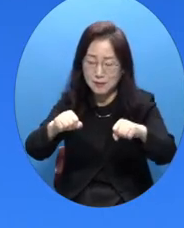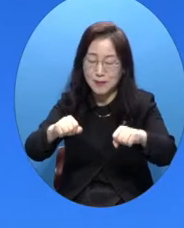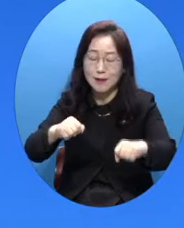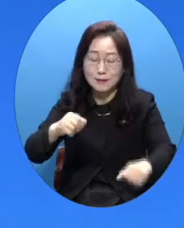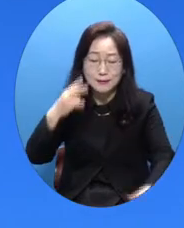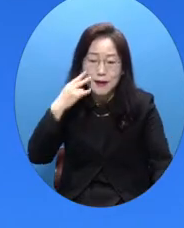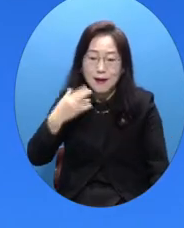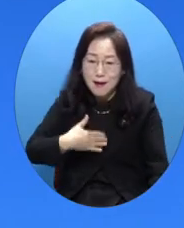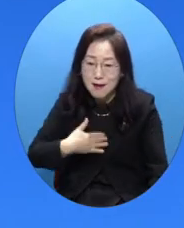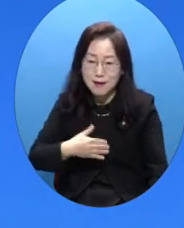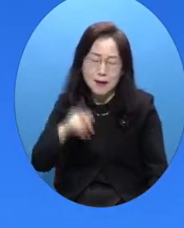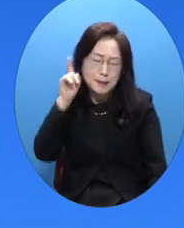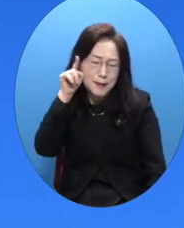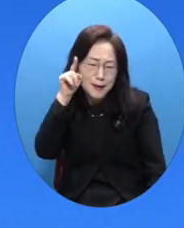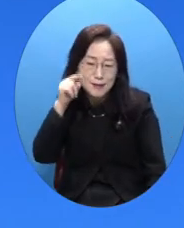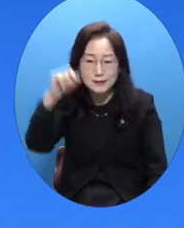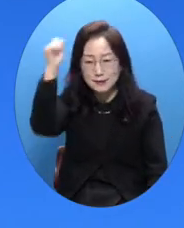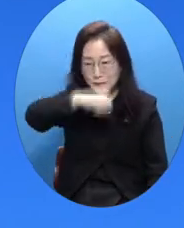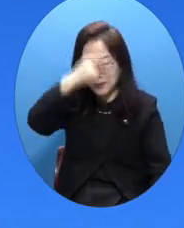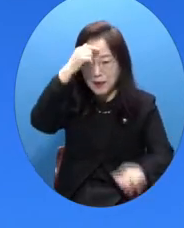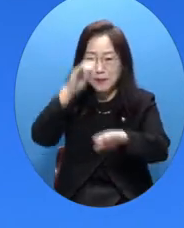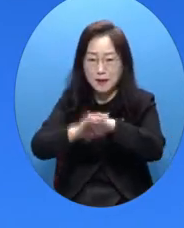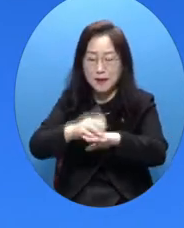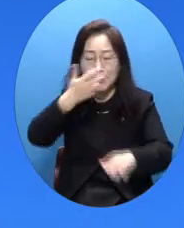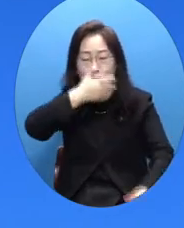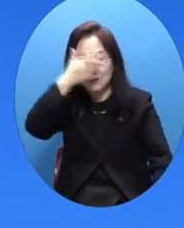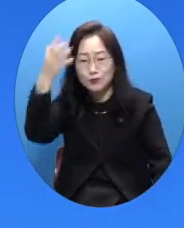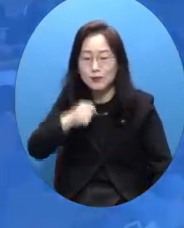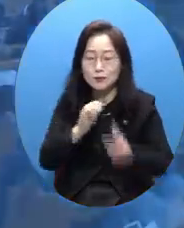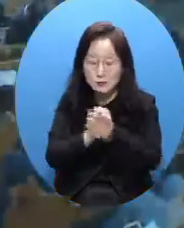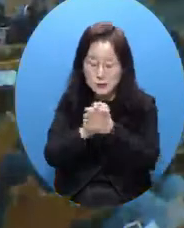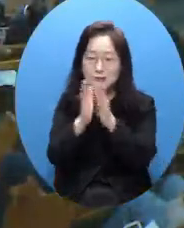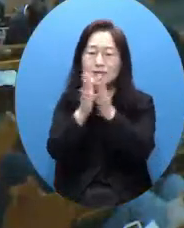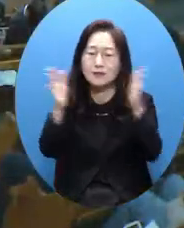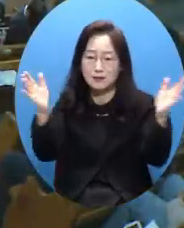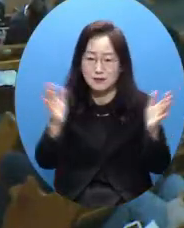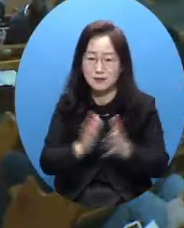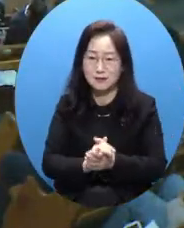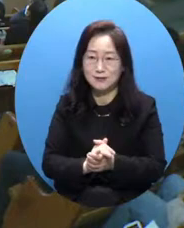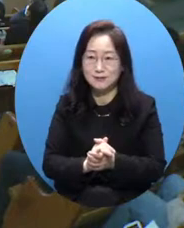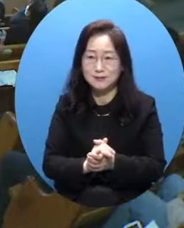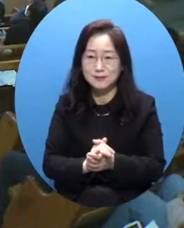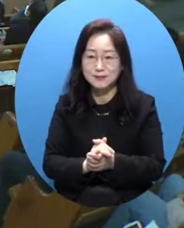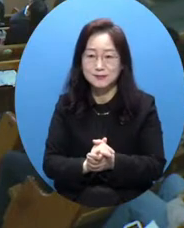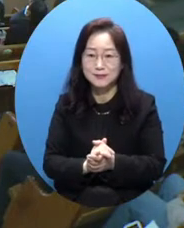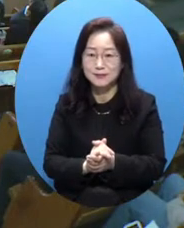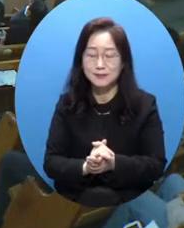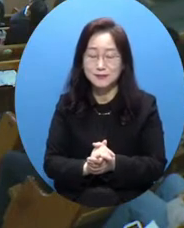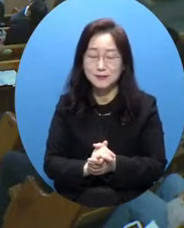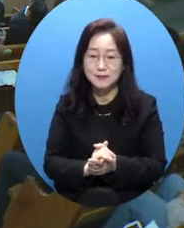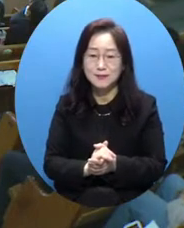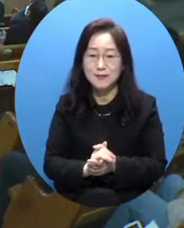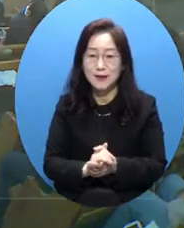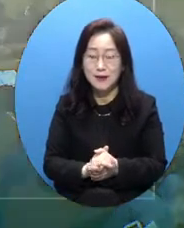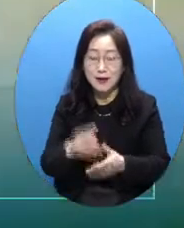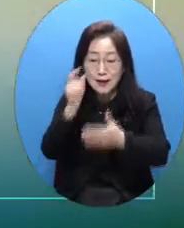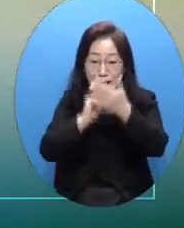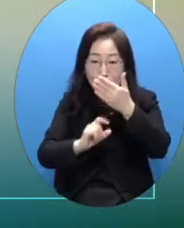so after he heard from the pastor he went to early morning every every day and he prayed